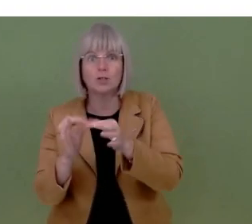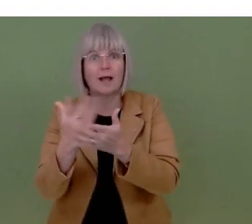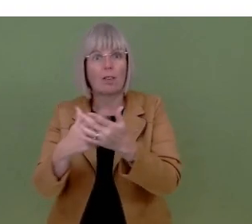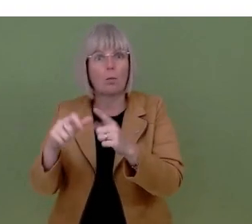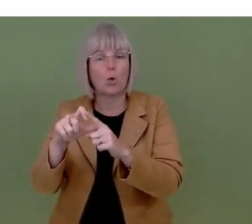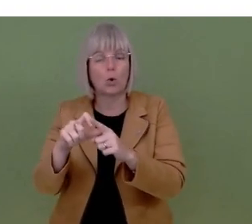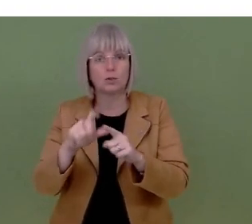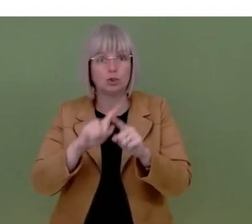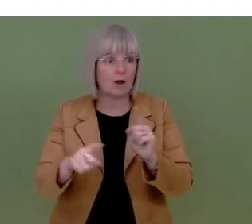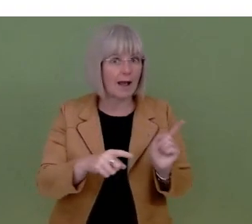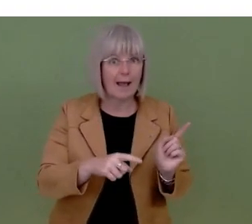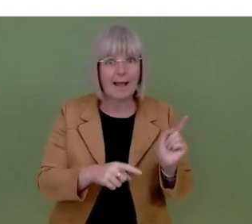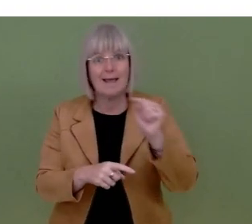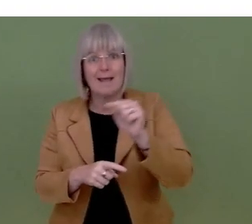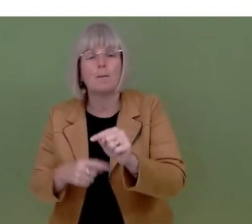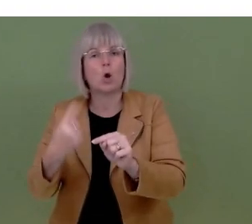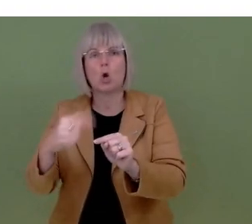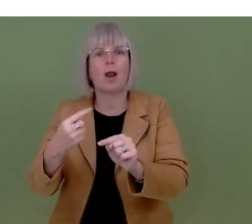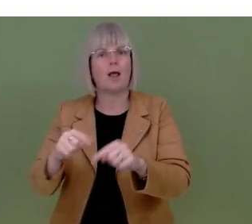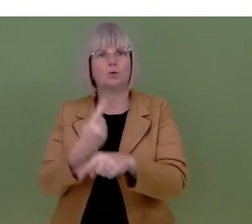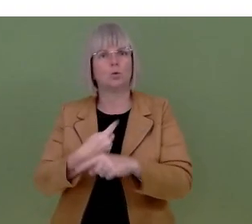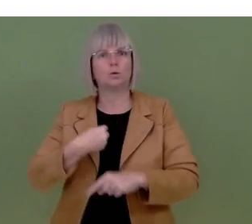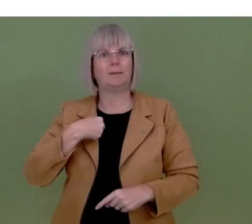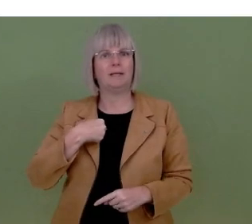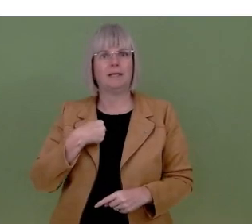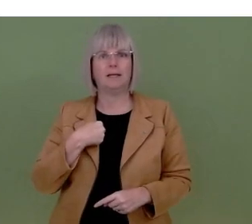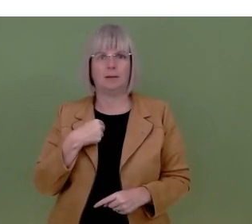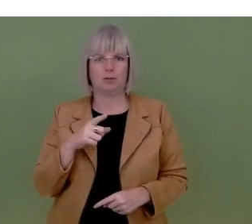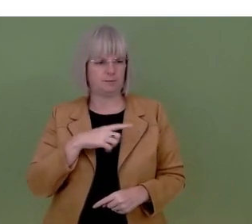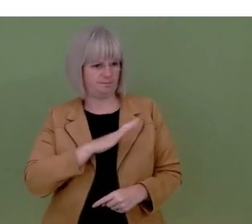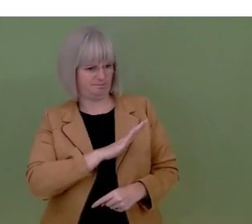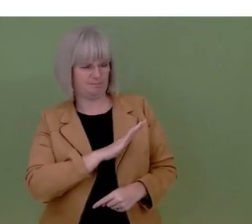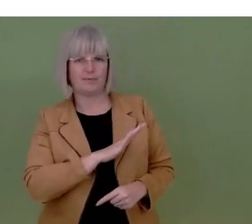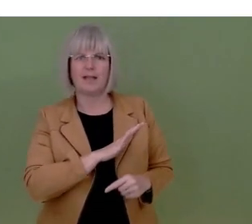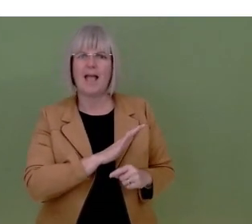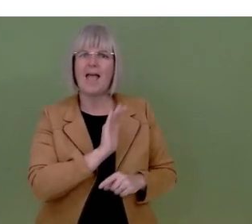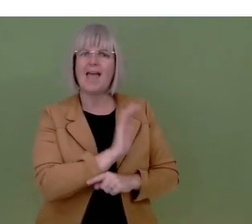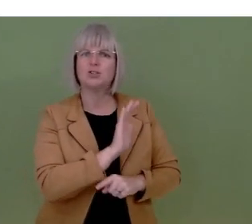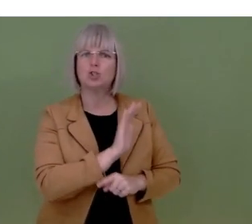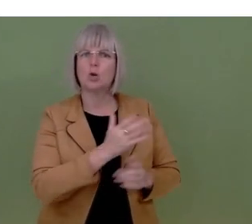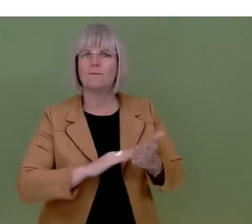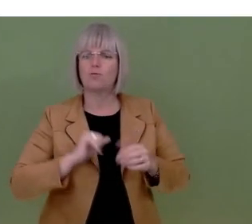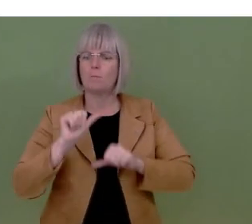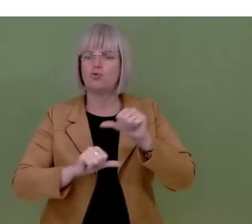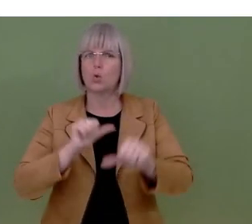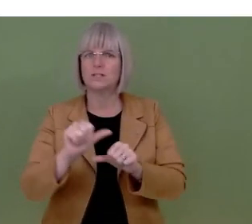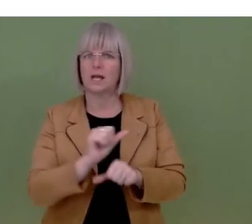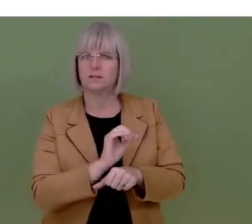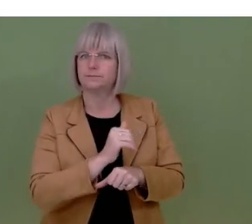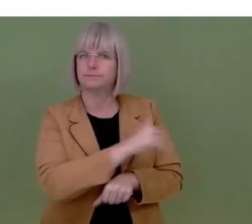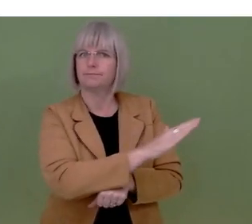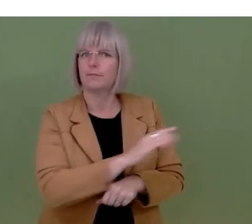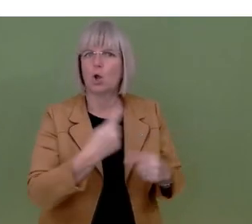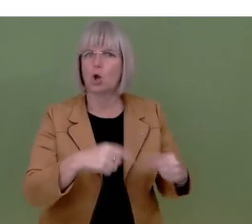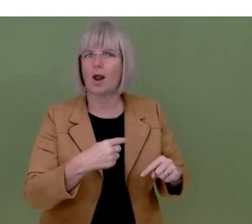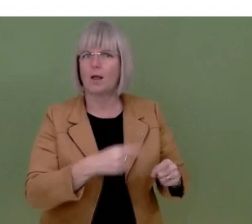wasn't allowed to speak to me because she was seen as being external to the process. So I really, really